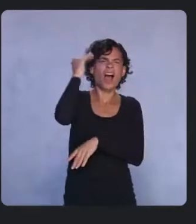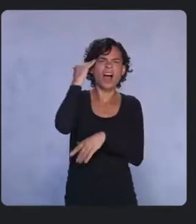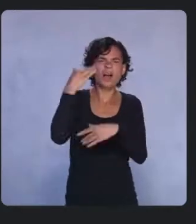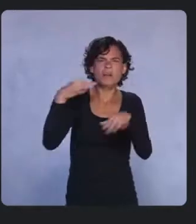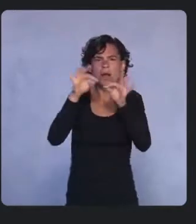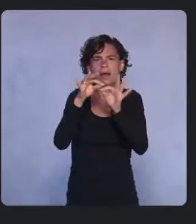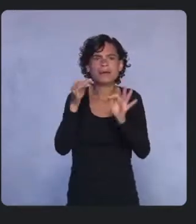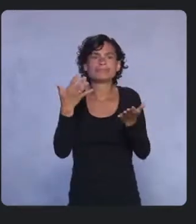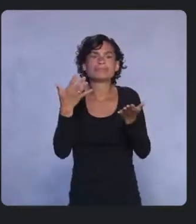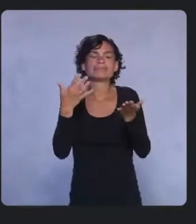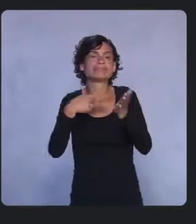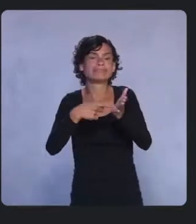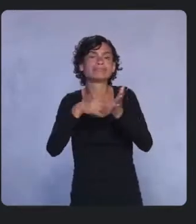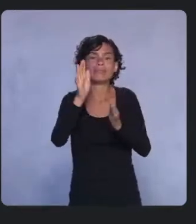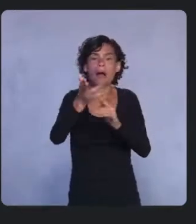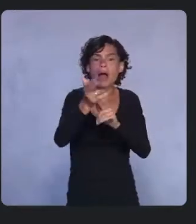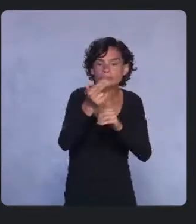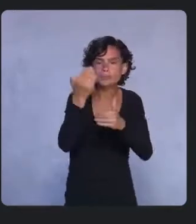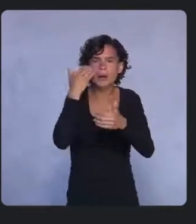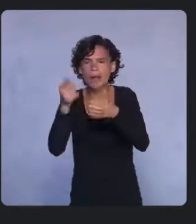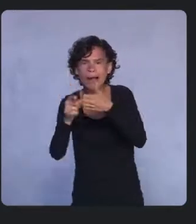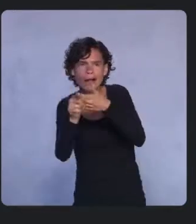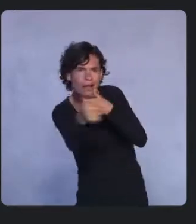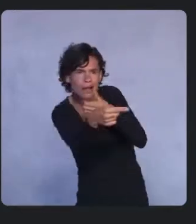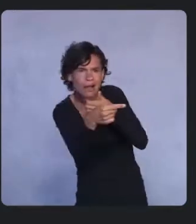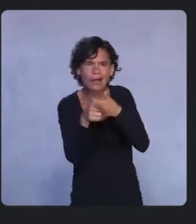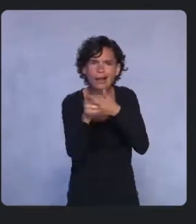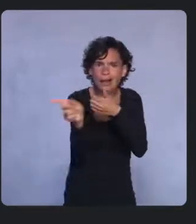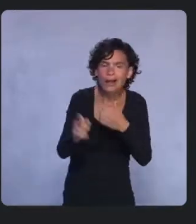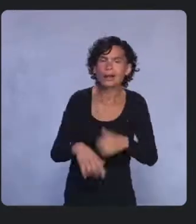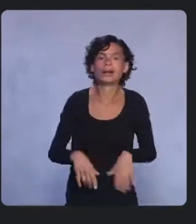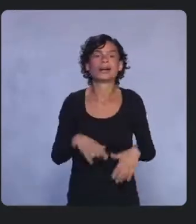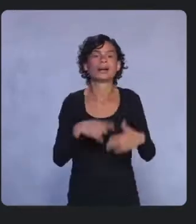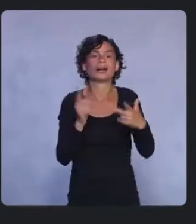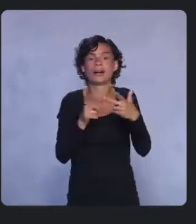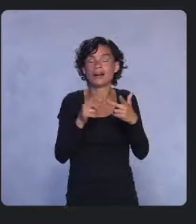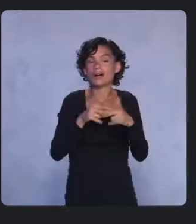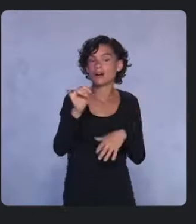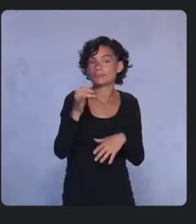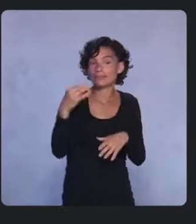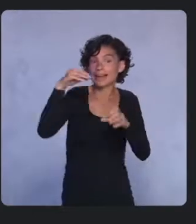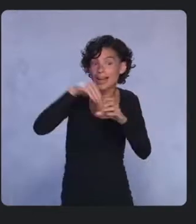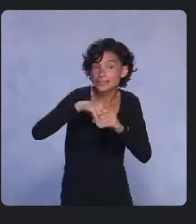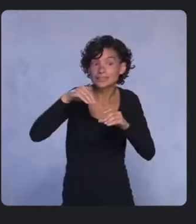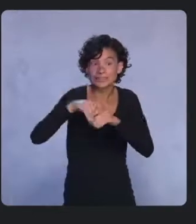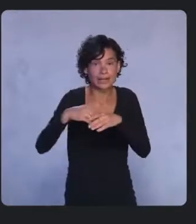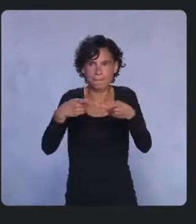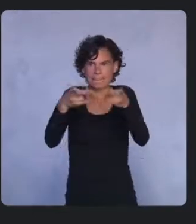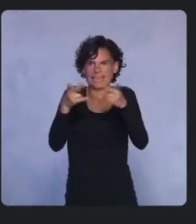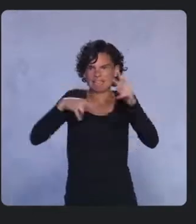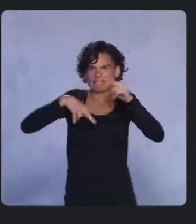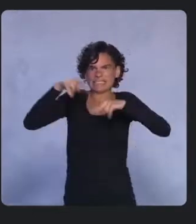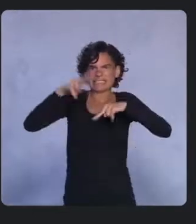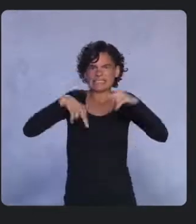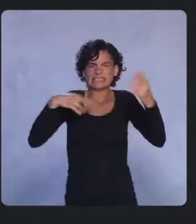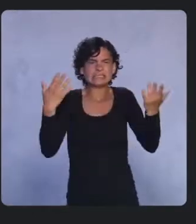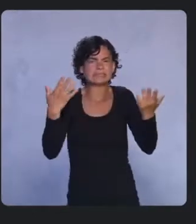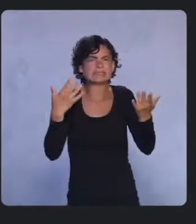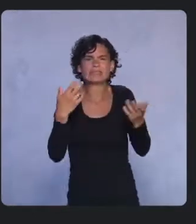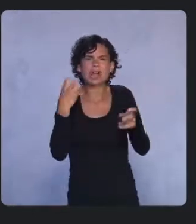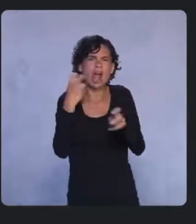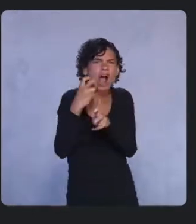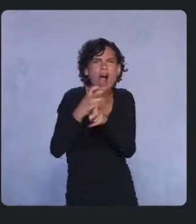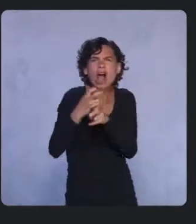of your hotel. Third, we're bringing it indoors to help you get around some of the hardest to navigate